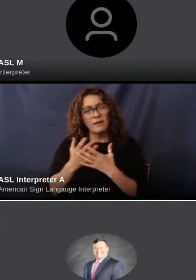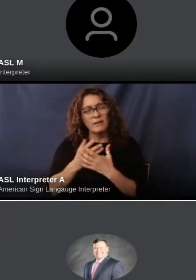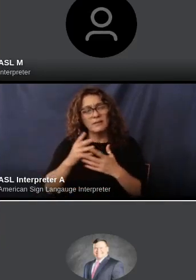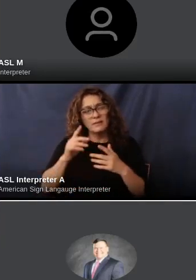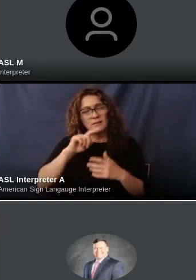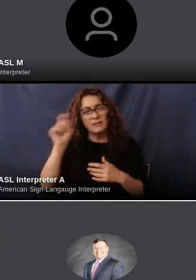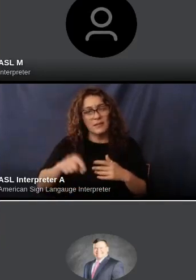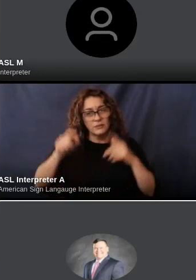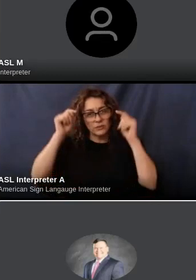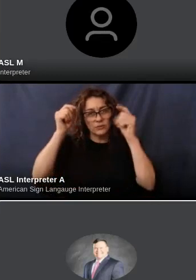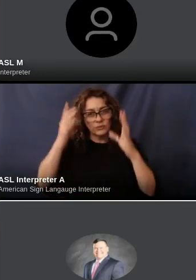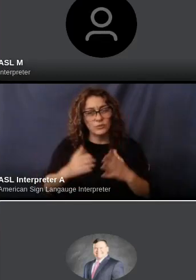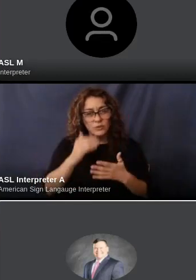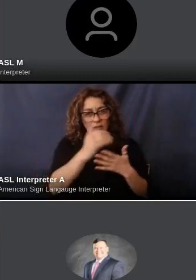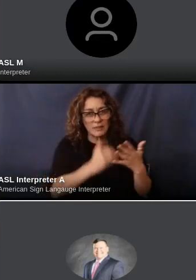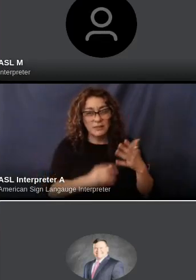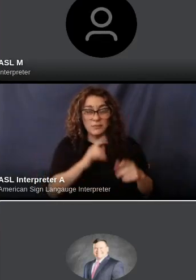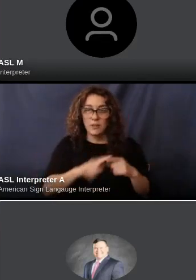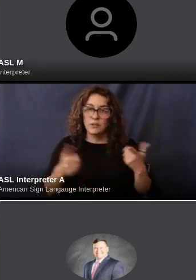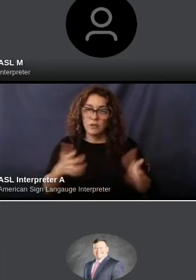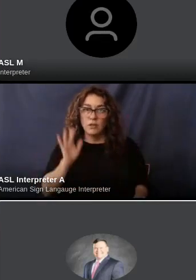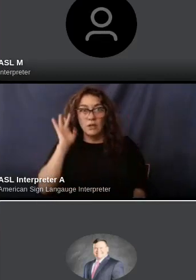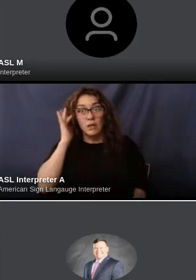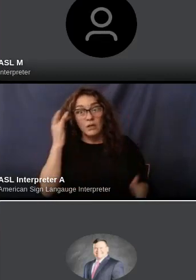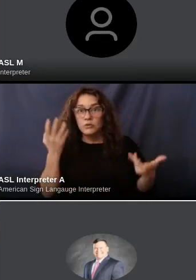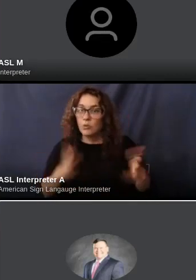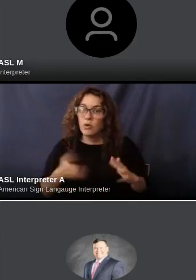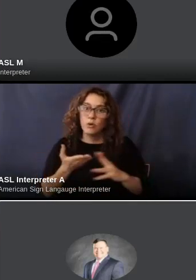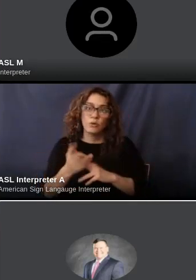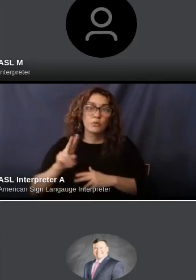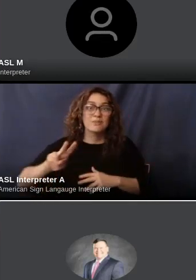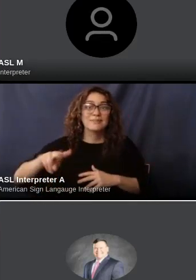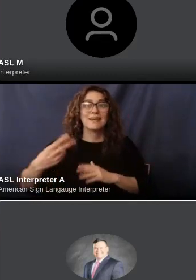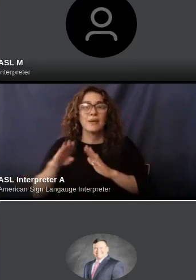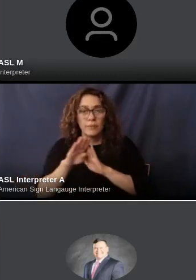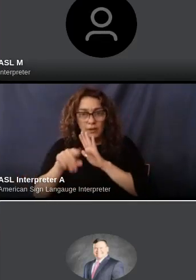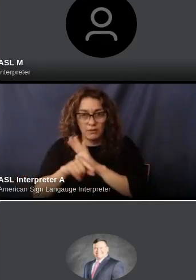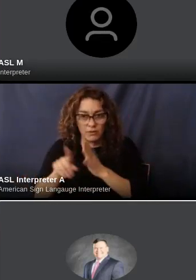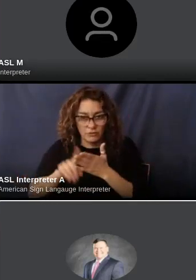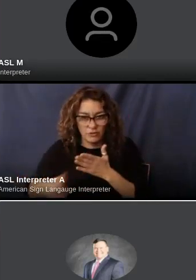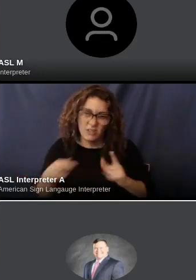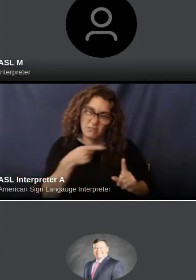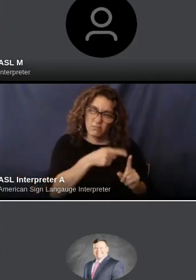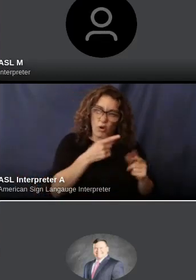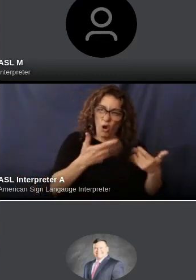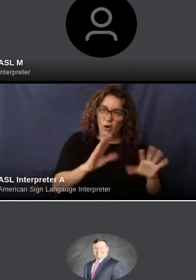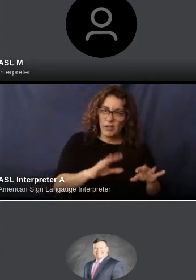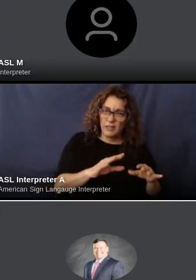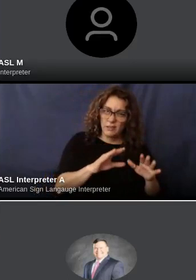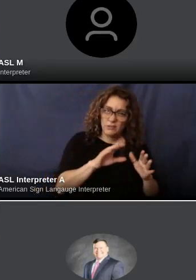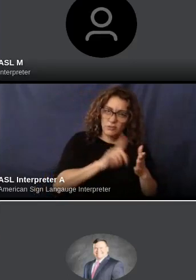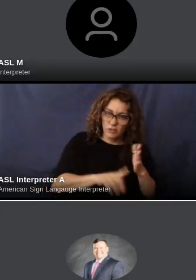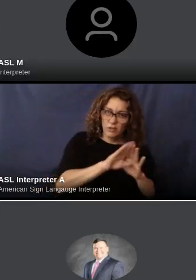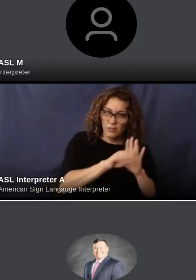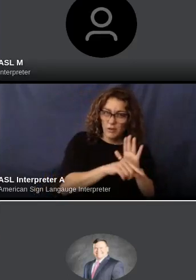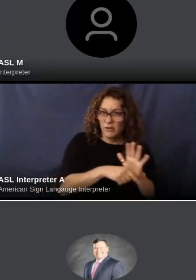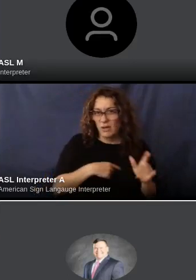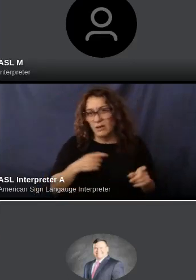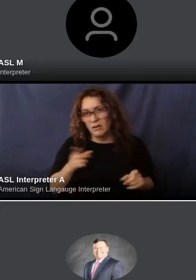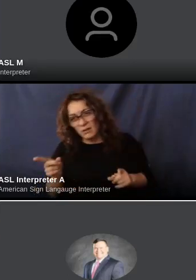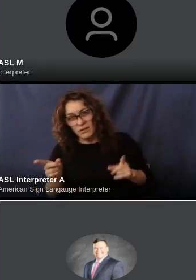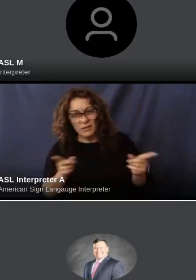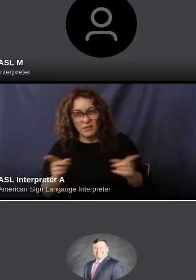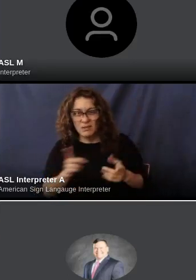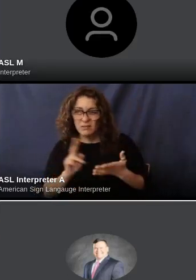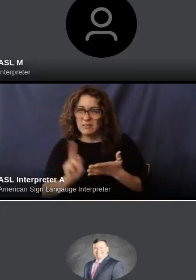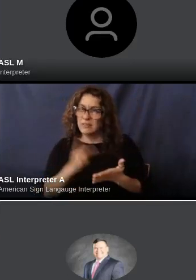to complete our background check again since their tutors already have to go through a background check with a company. Have you heard about this issue, and